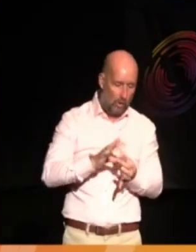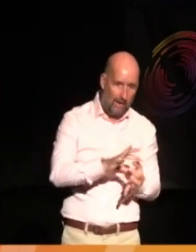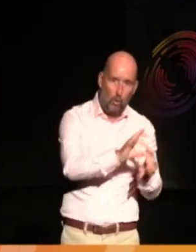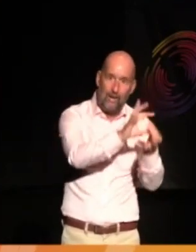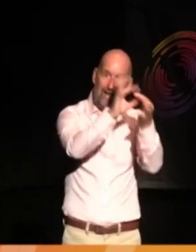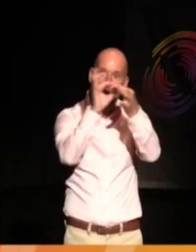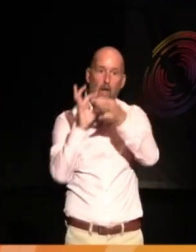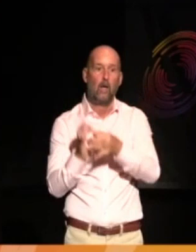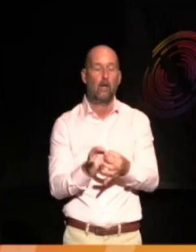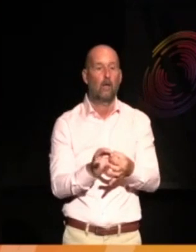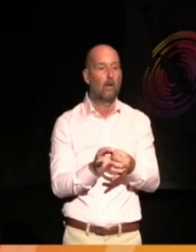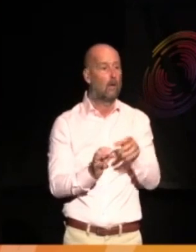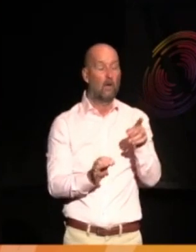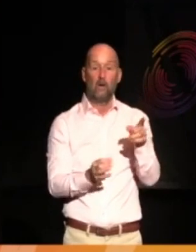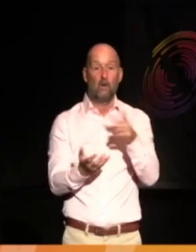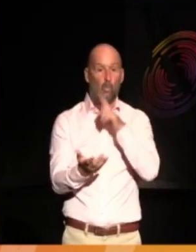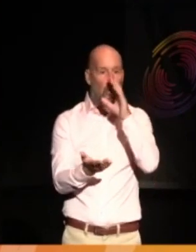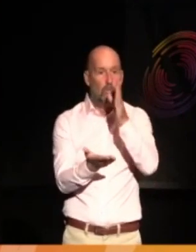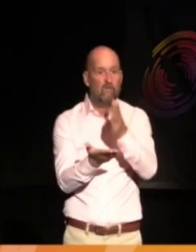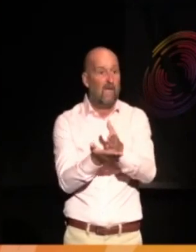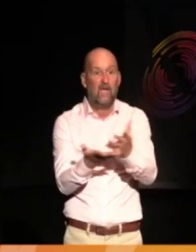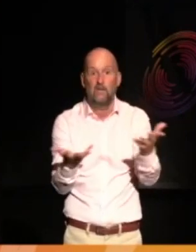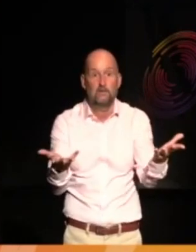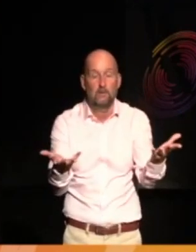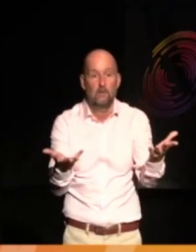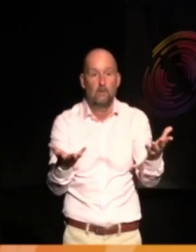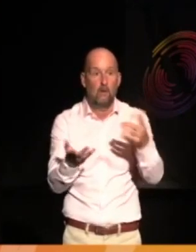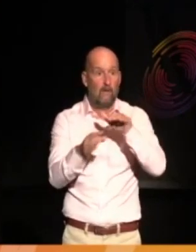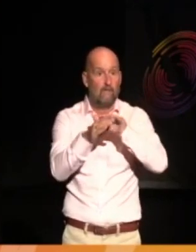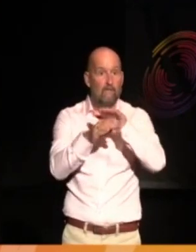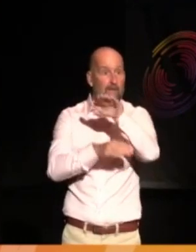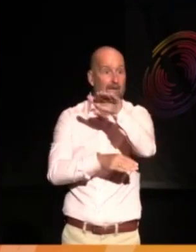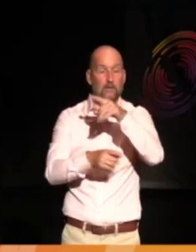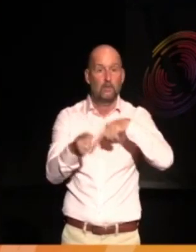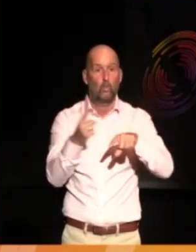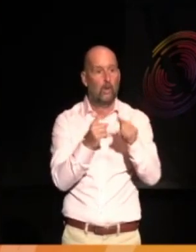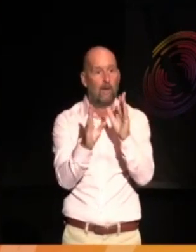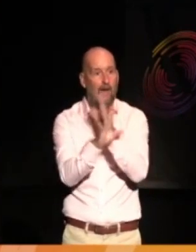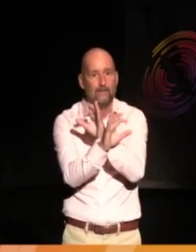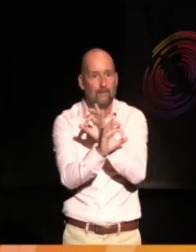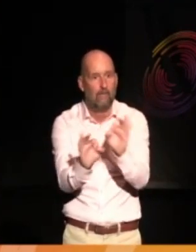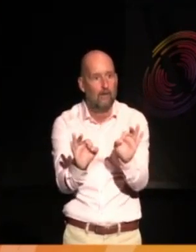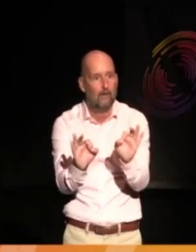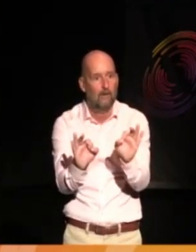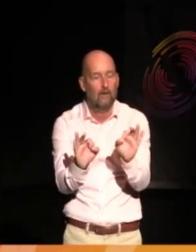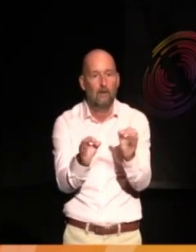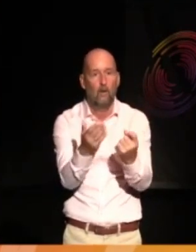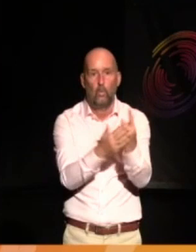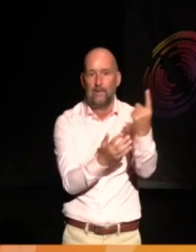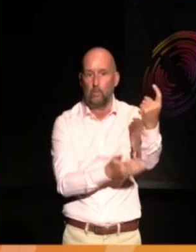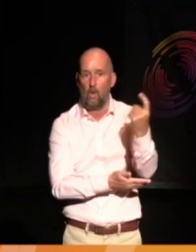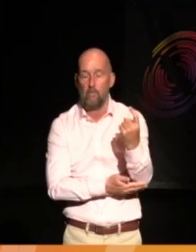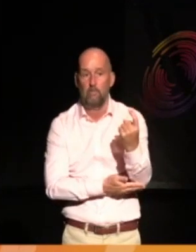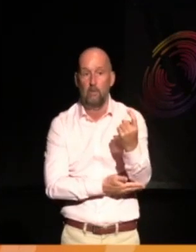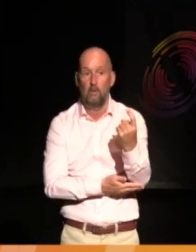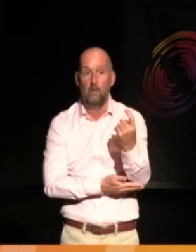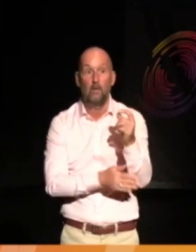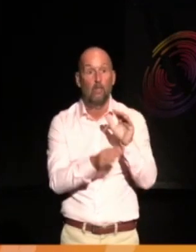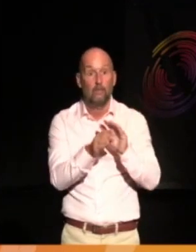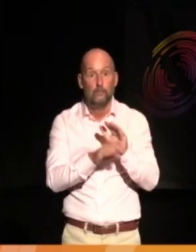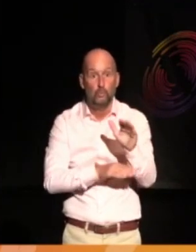grace of fate or whatever you believe in that, you know, we're not in hiding waiting for something to happen. You just never